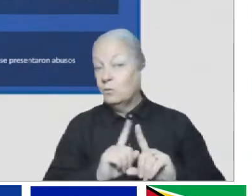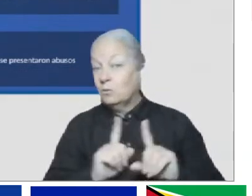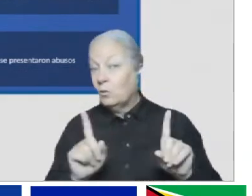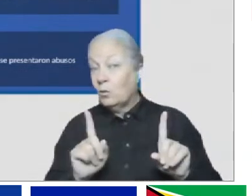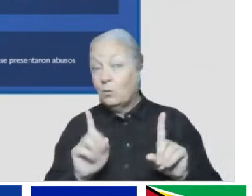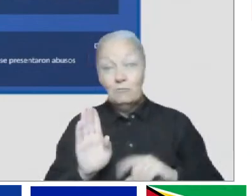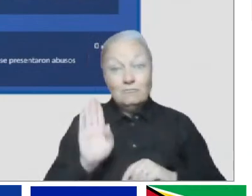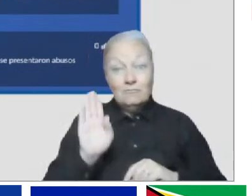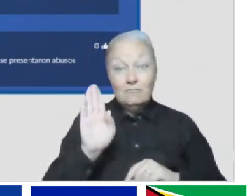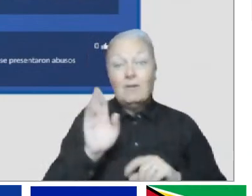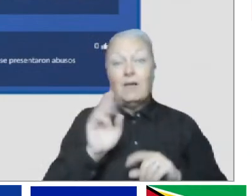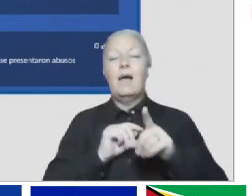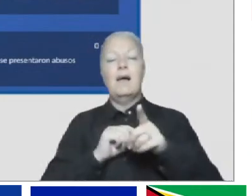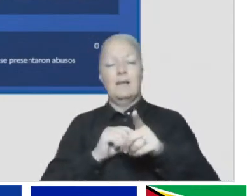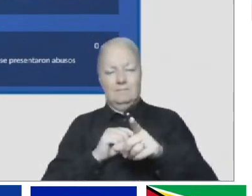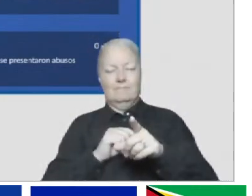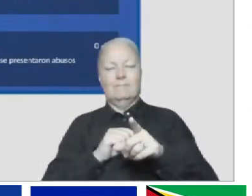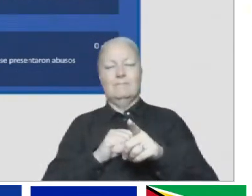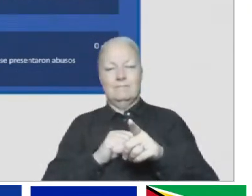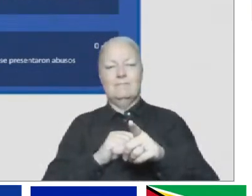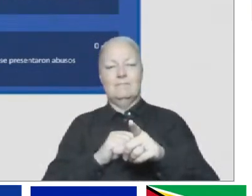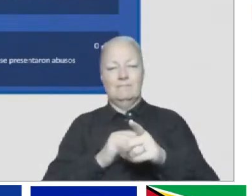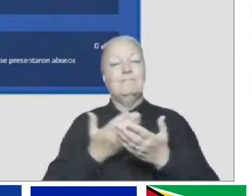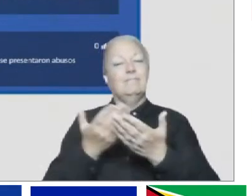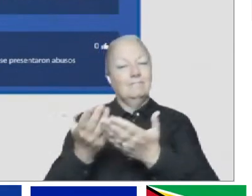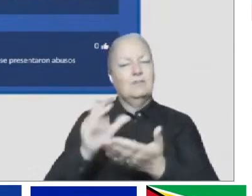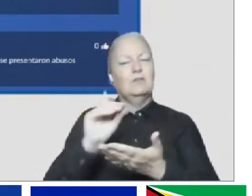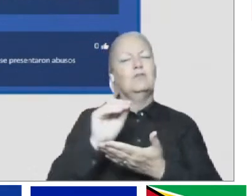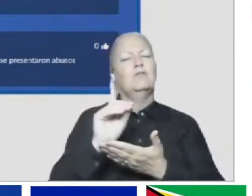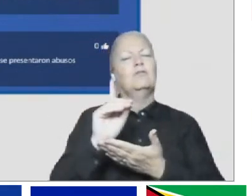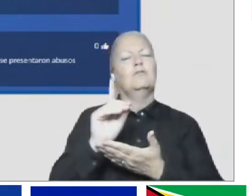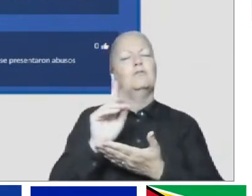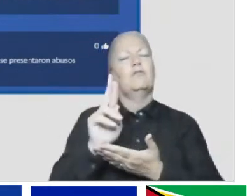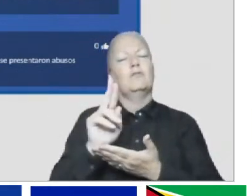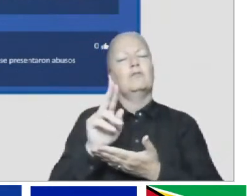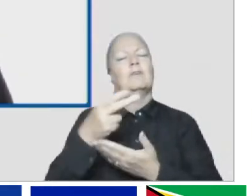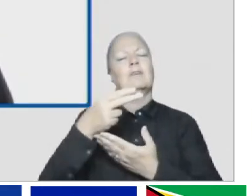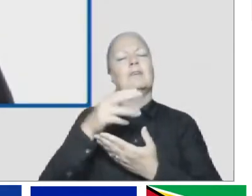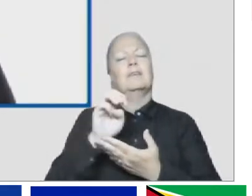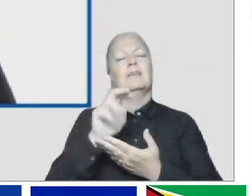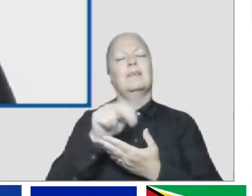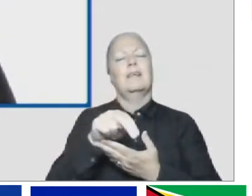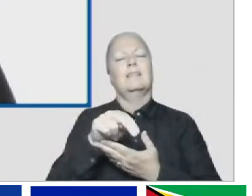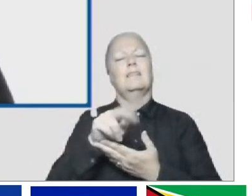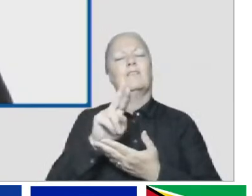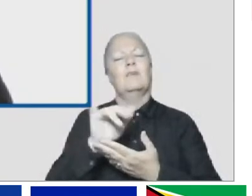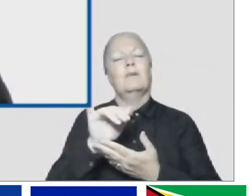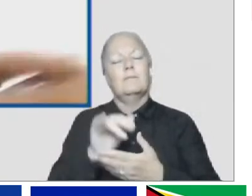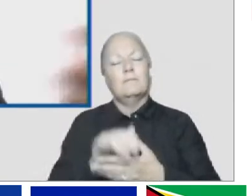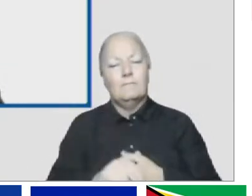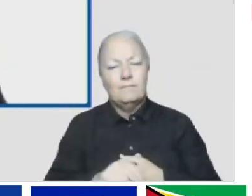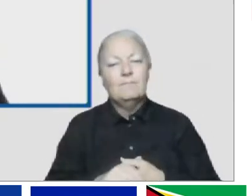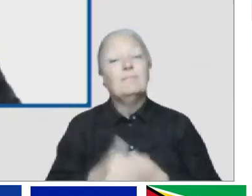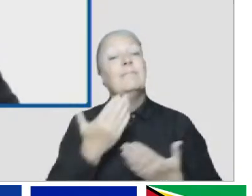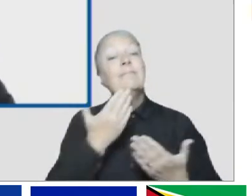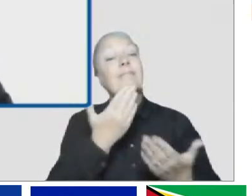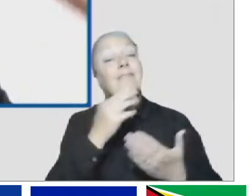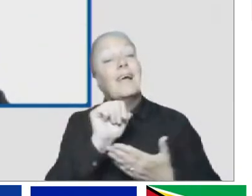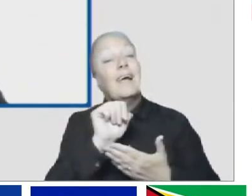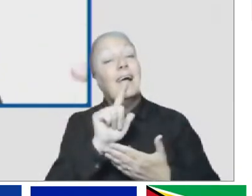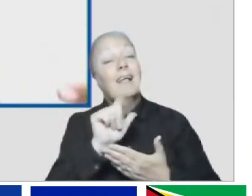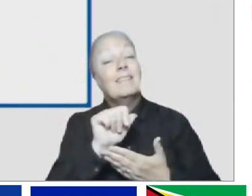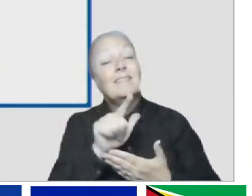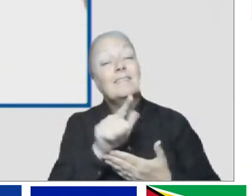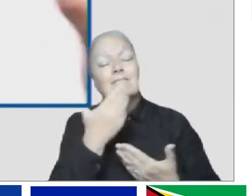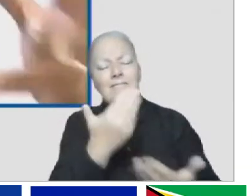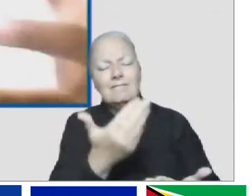Dr. Henry, thank you very much. So thank you very much, Alan. Thank you for that question. And I don't want to take all the time. So if